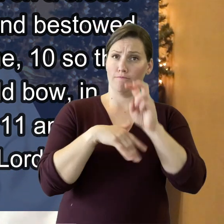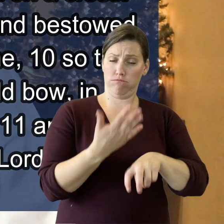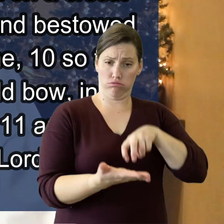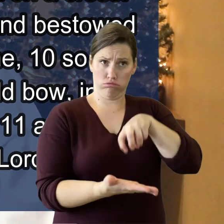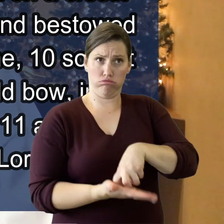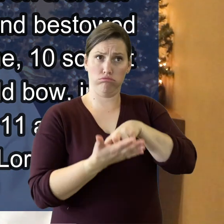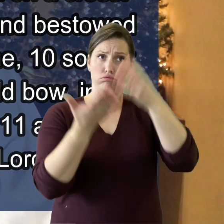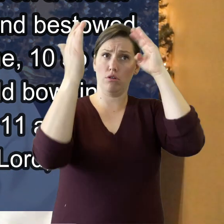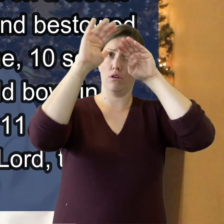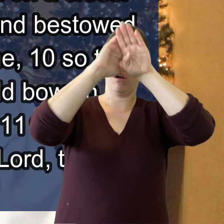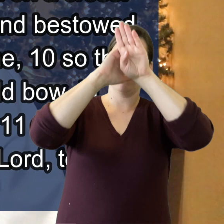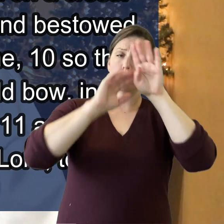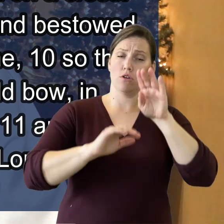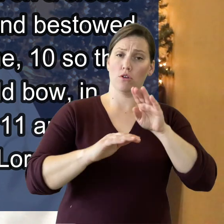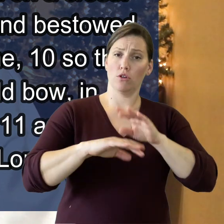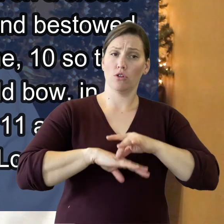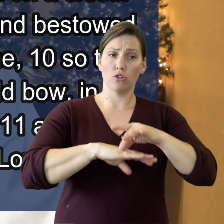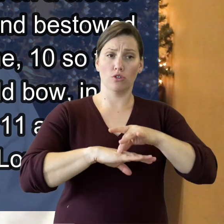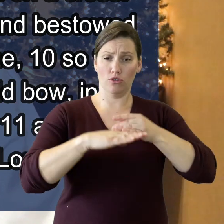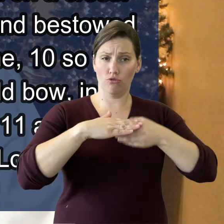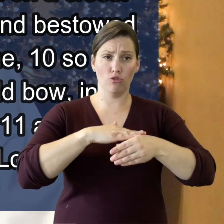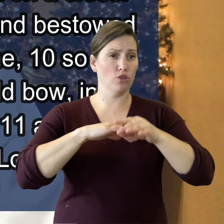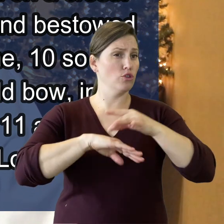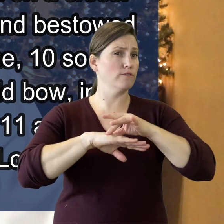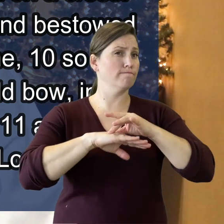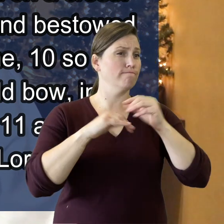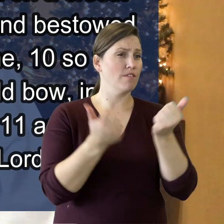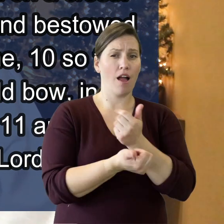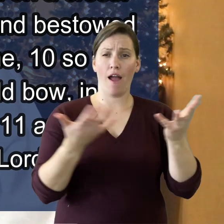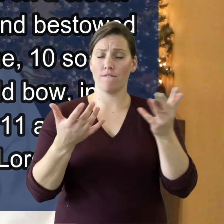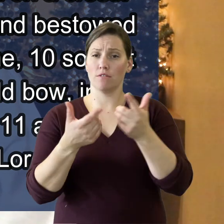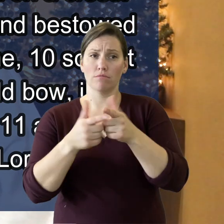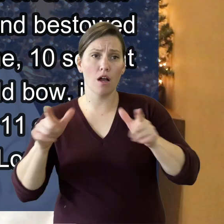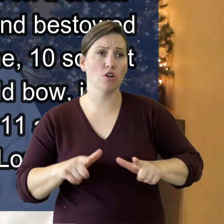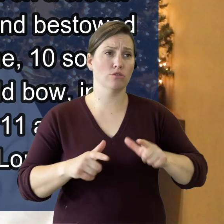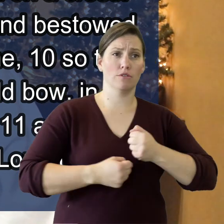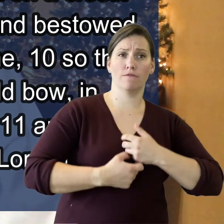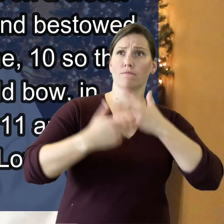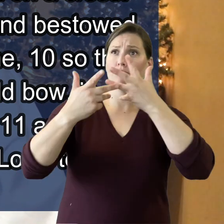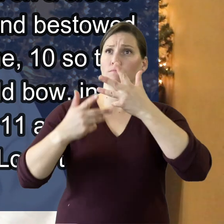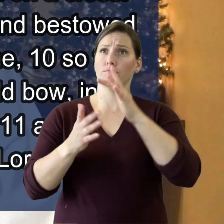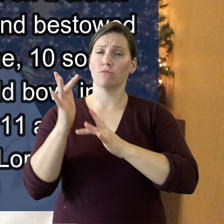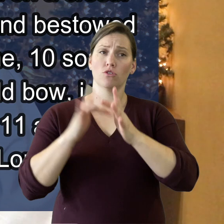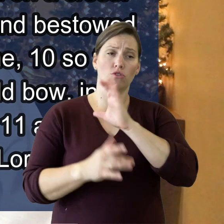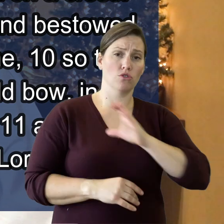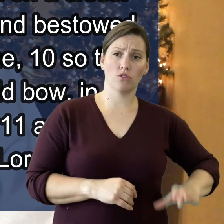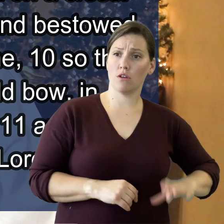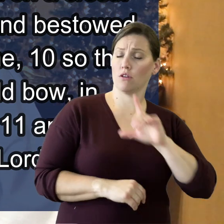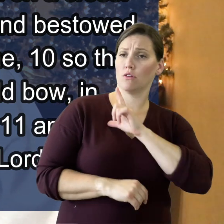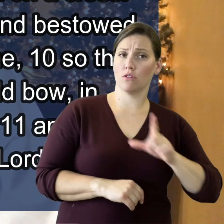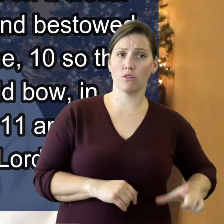bow, in heaven and on earth and under the earth, and every tongue confess that Jesus Christ is